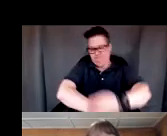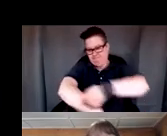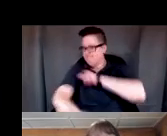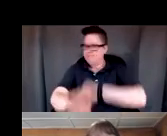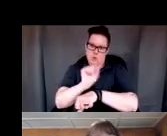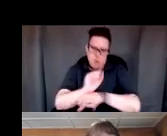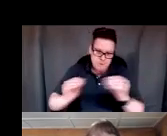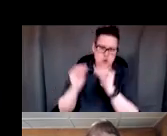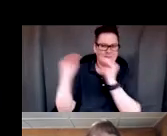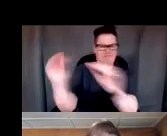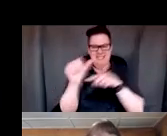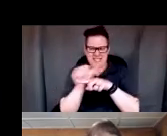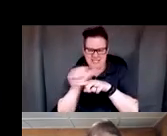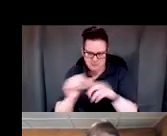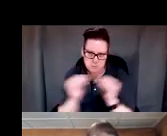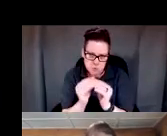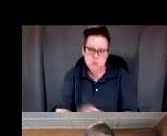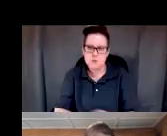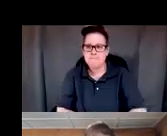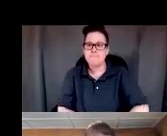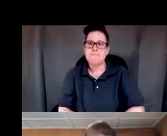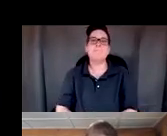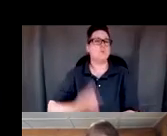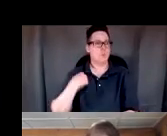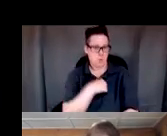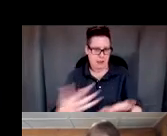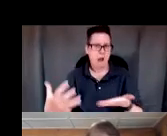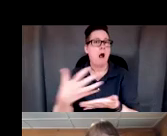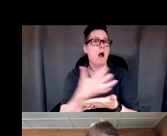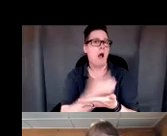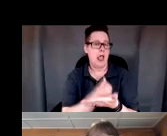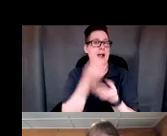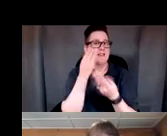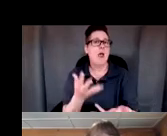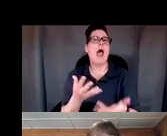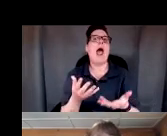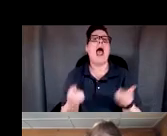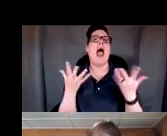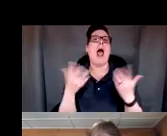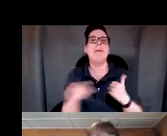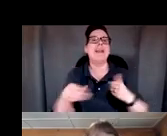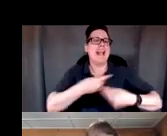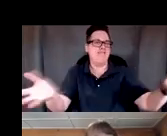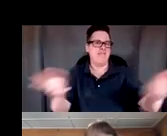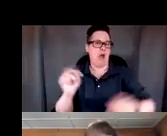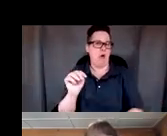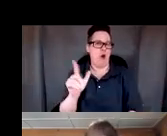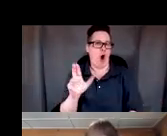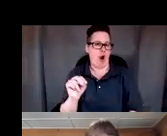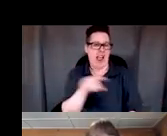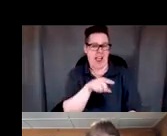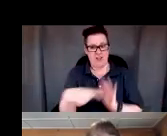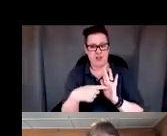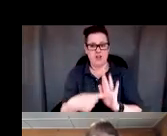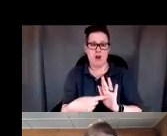train. We do collect Narcan administration. This shows you the Narcan that was administered, which is kind of